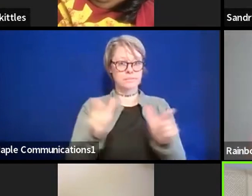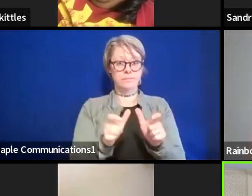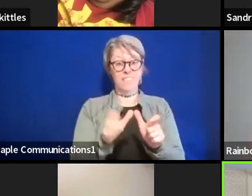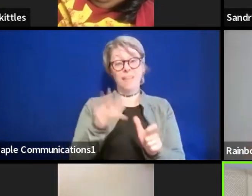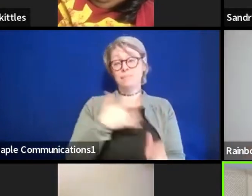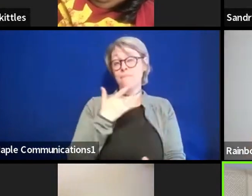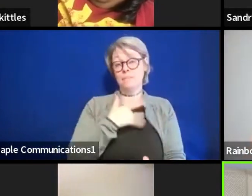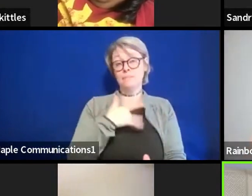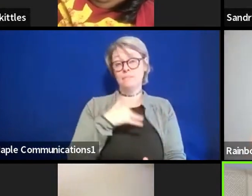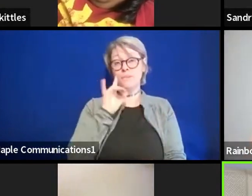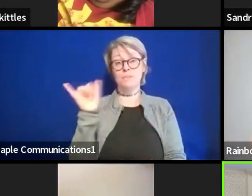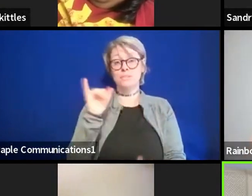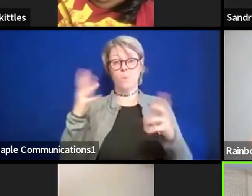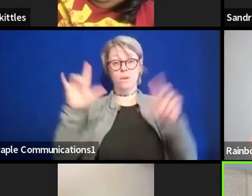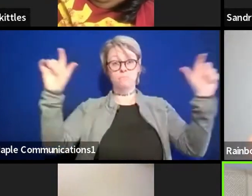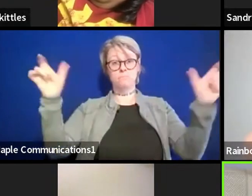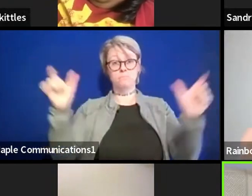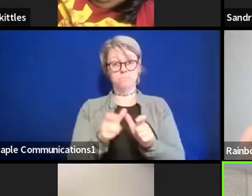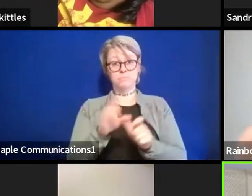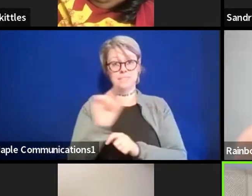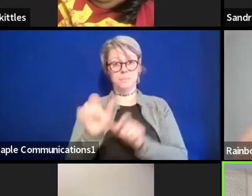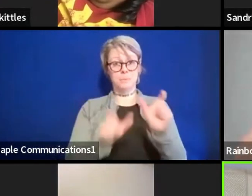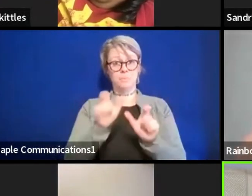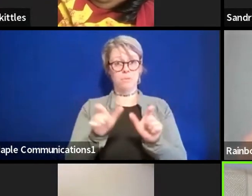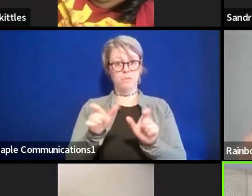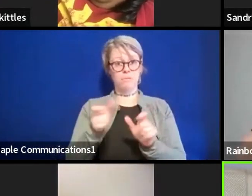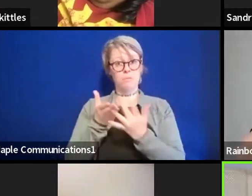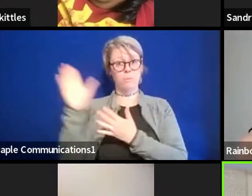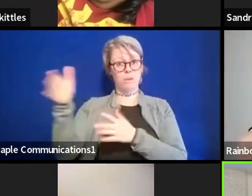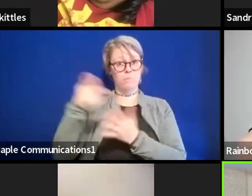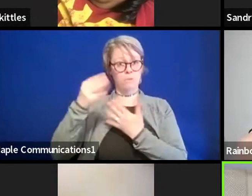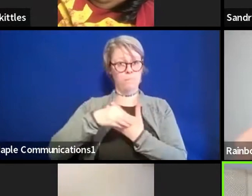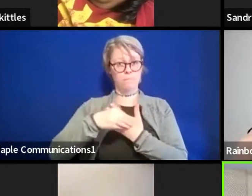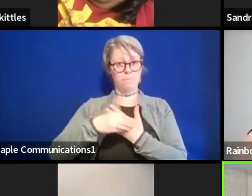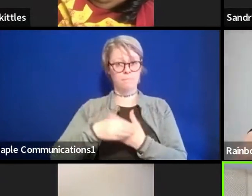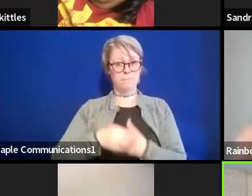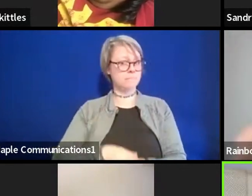this. This is not the way to do things. There's still going to be poverty,